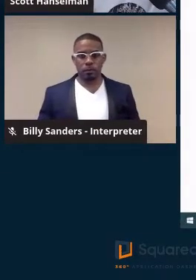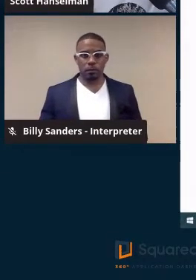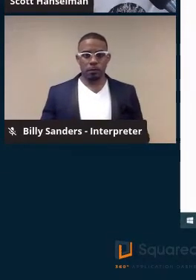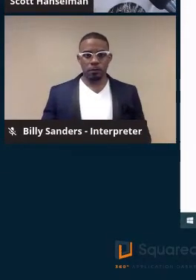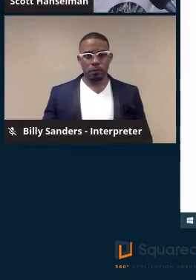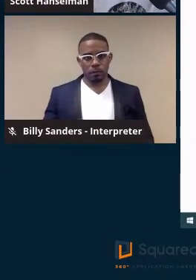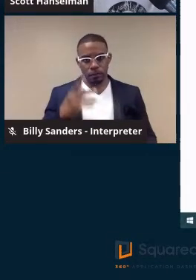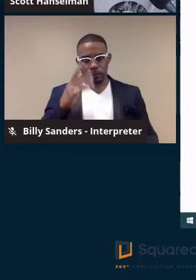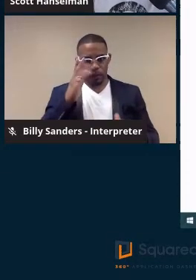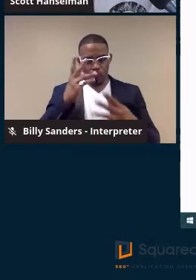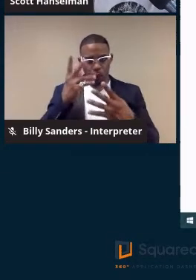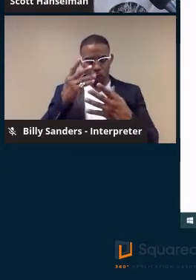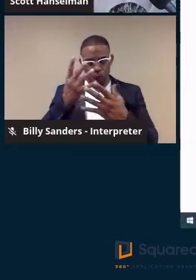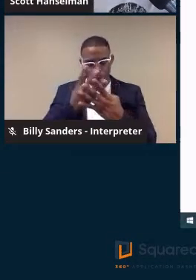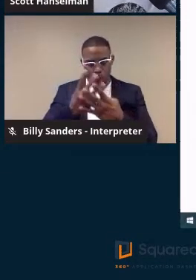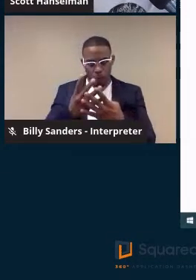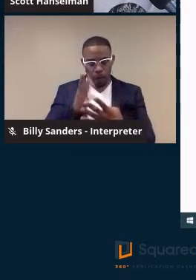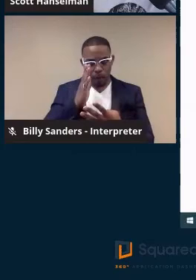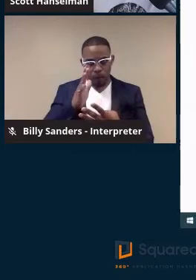gray?